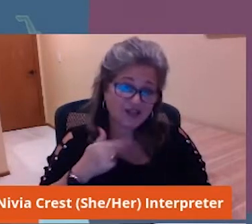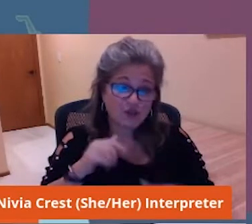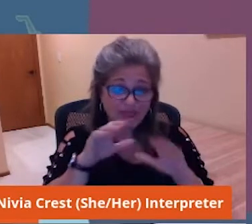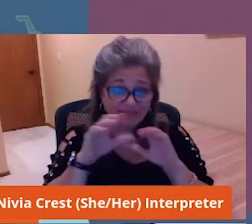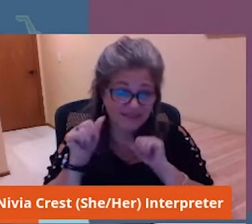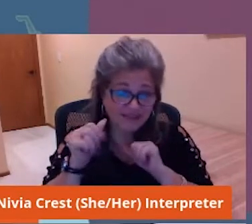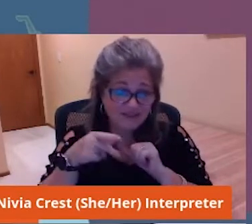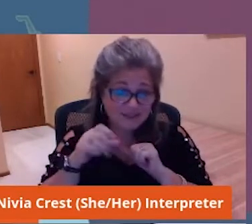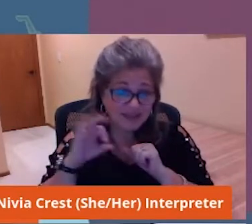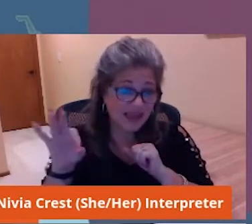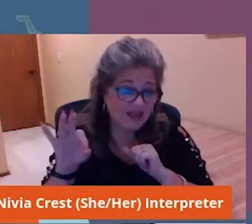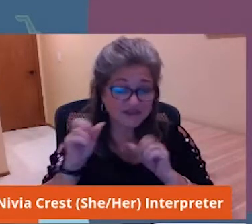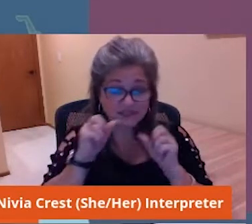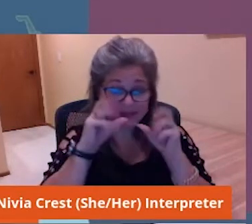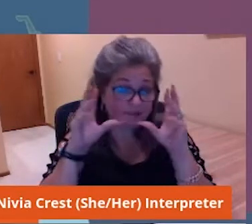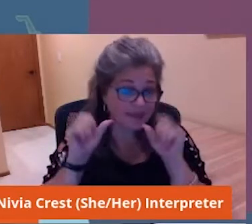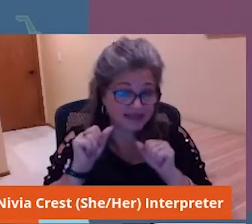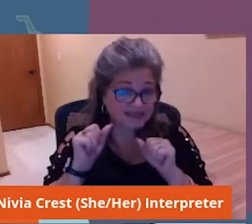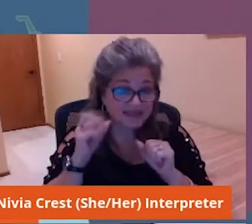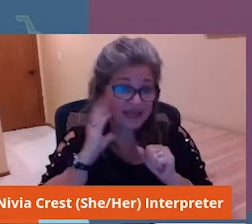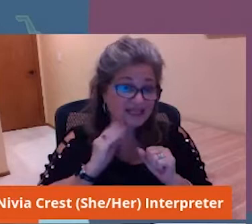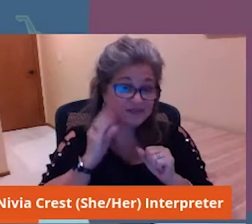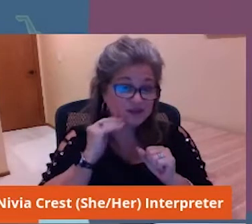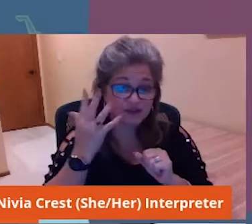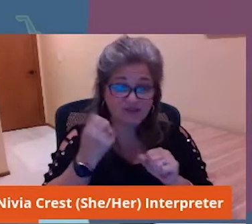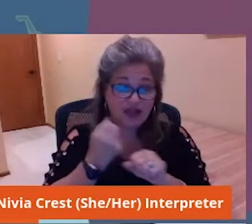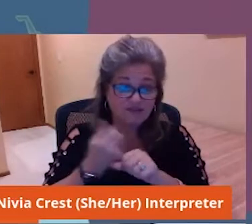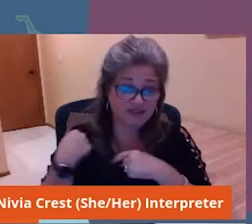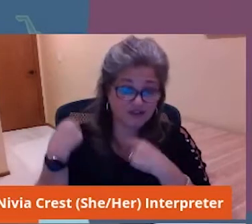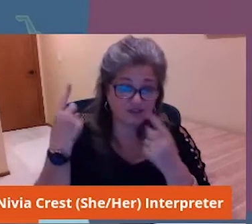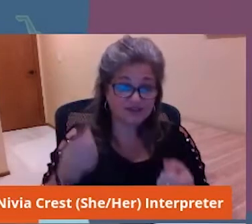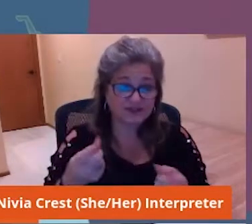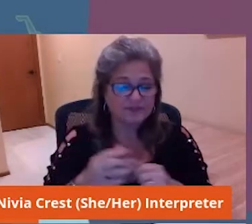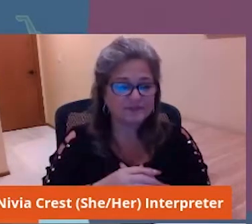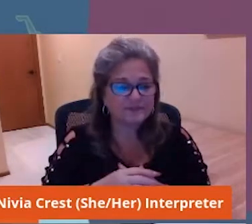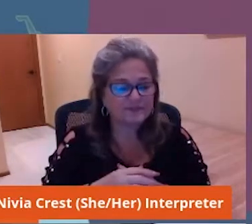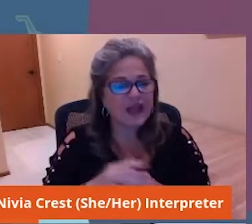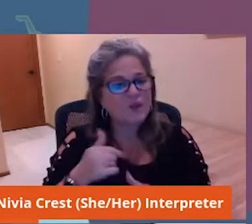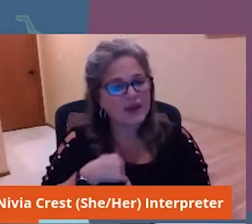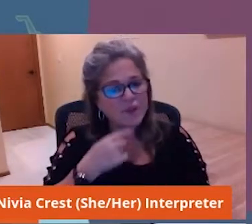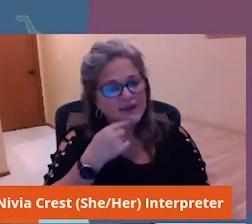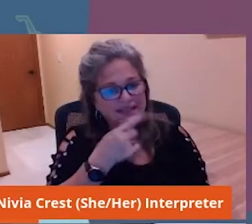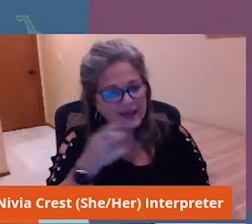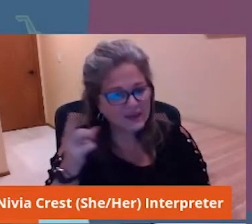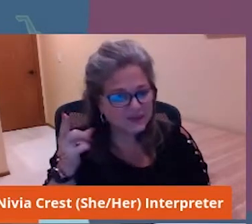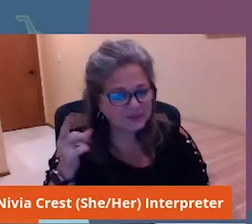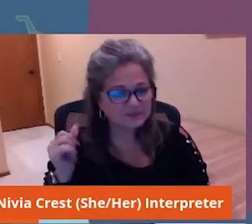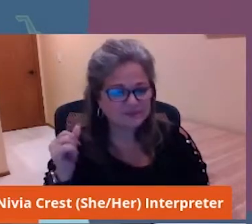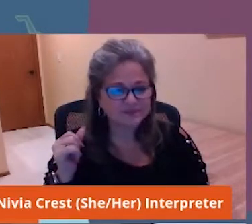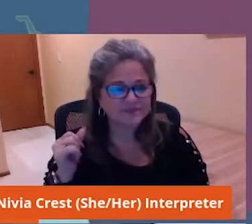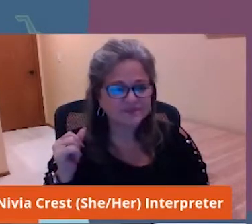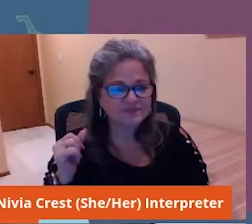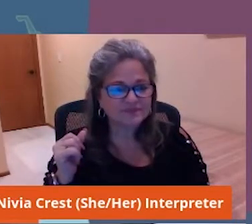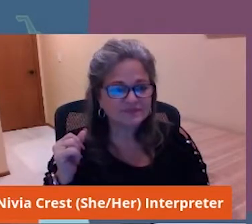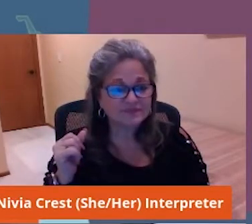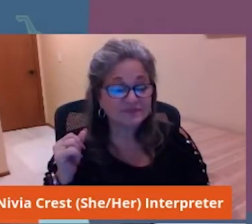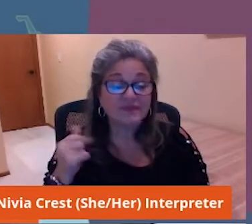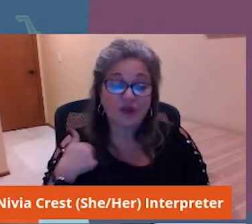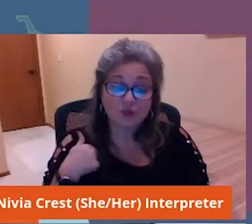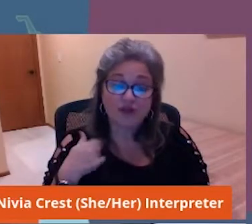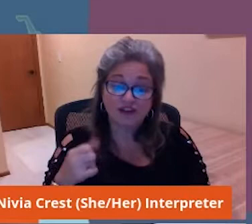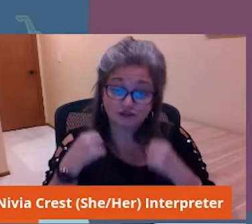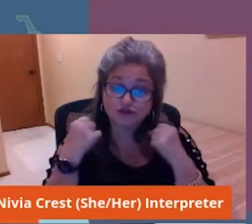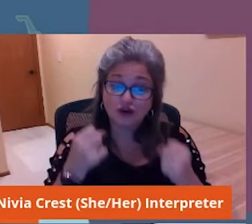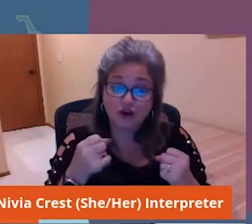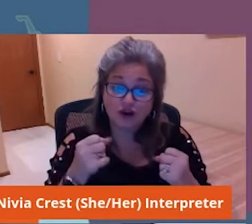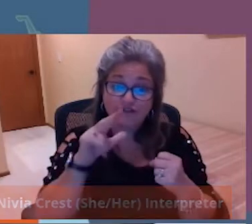PCAF. PCAF has been an amazing experience the last 5 years. And what I want to say is we've been going strong